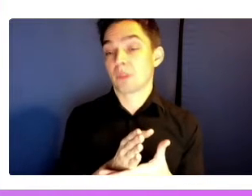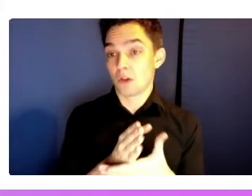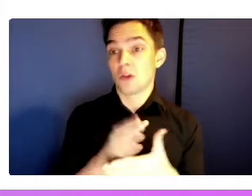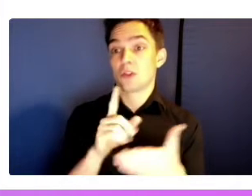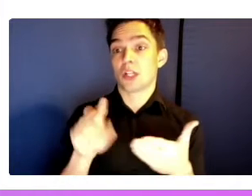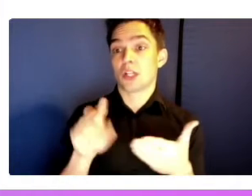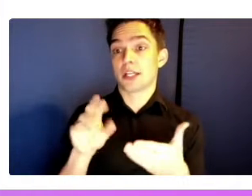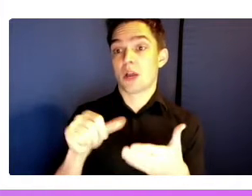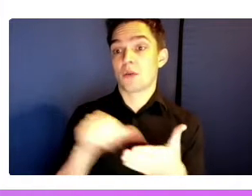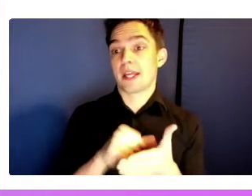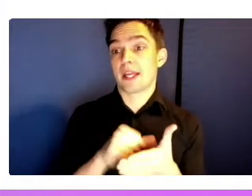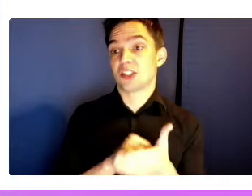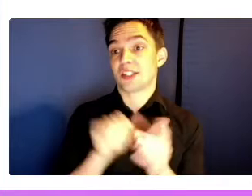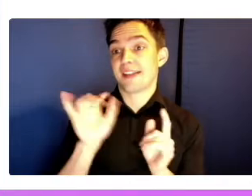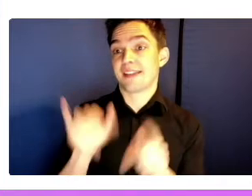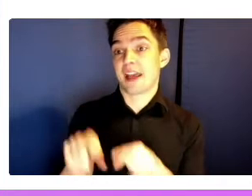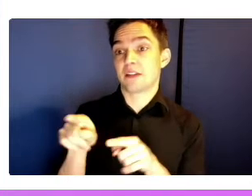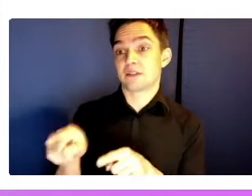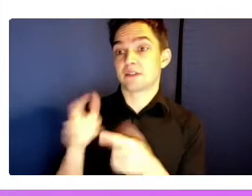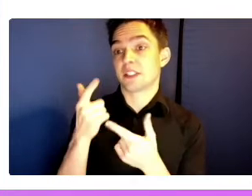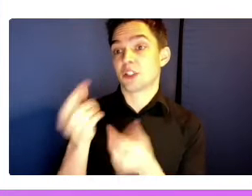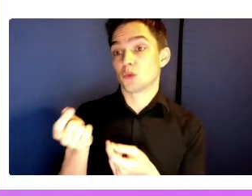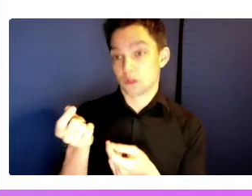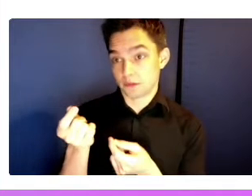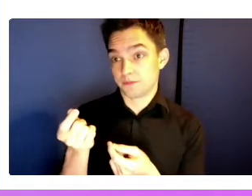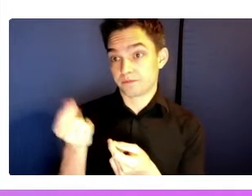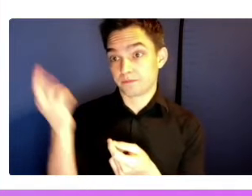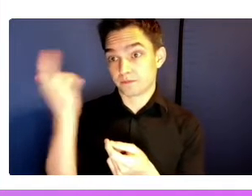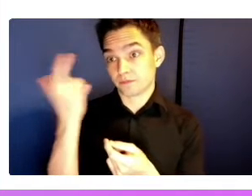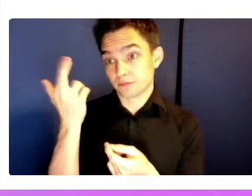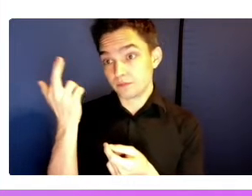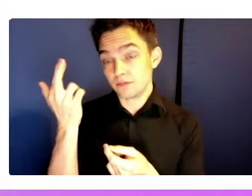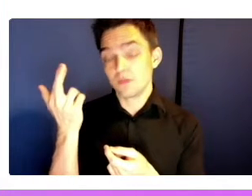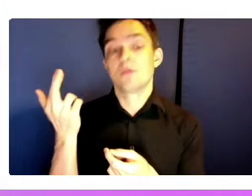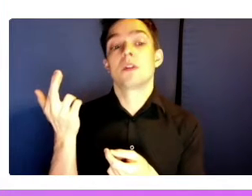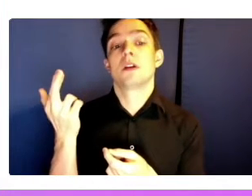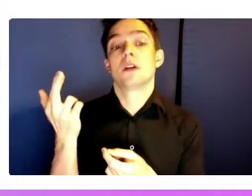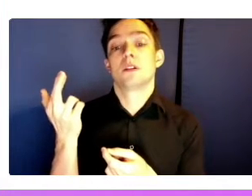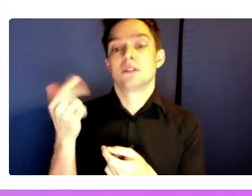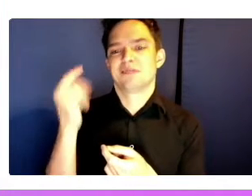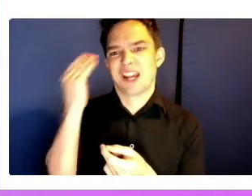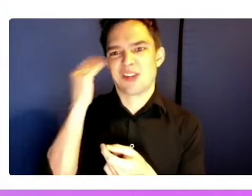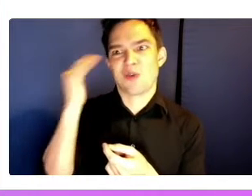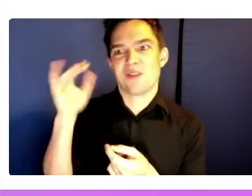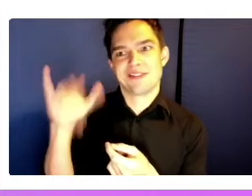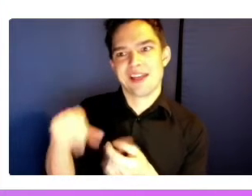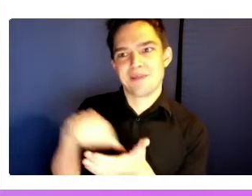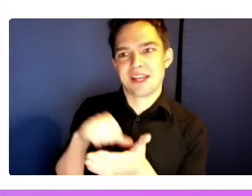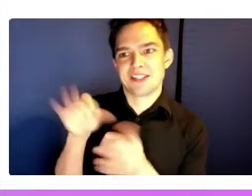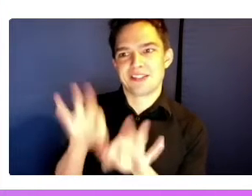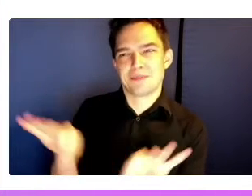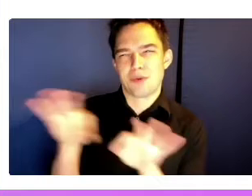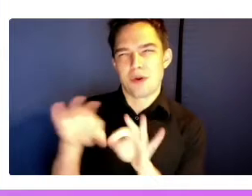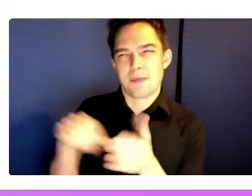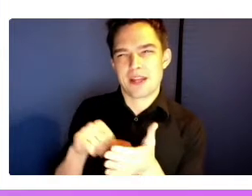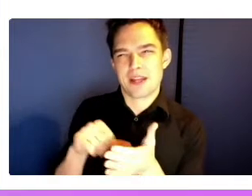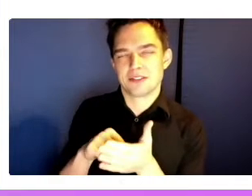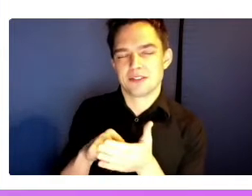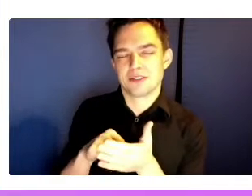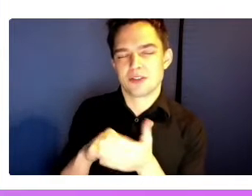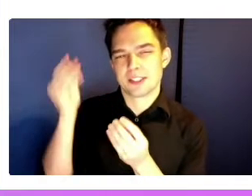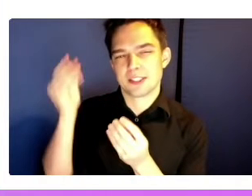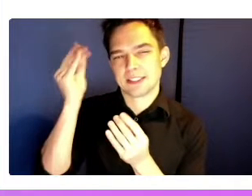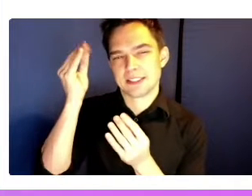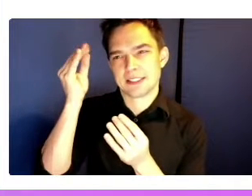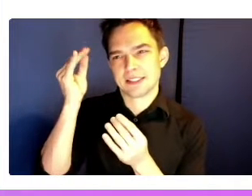page is interesting because I know that's a important page. So I started thinking, like,